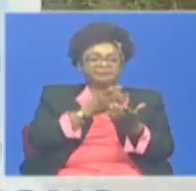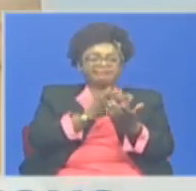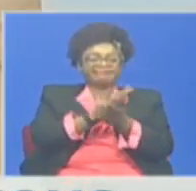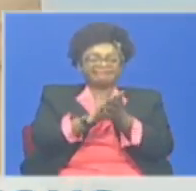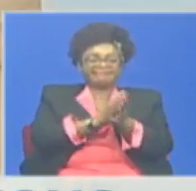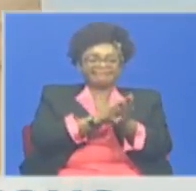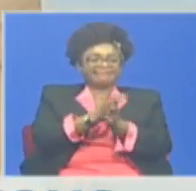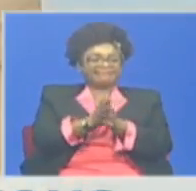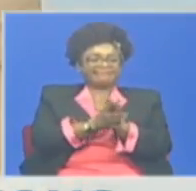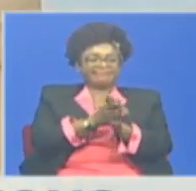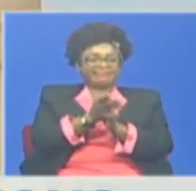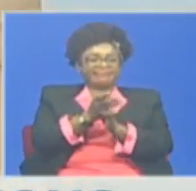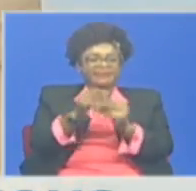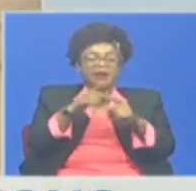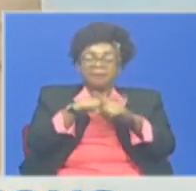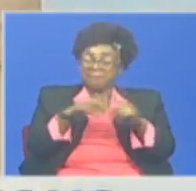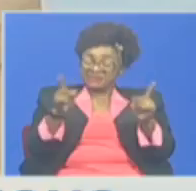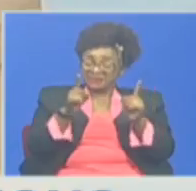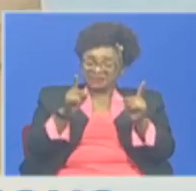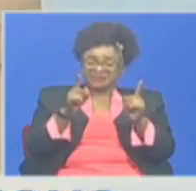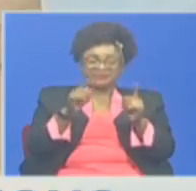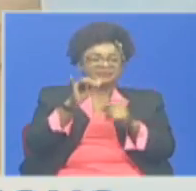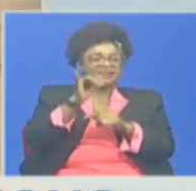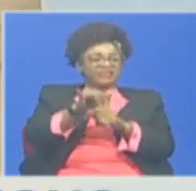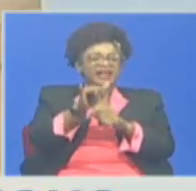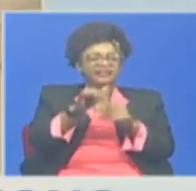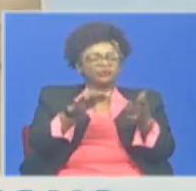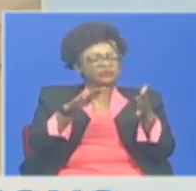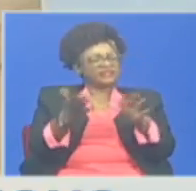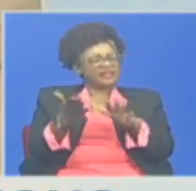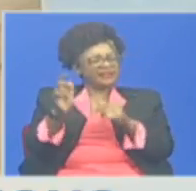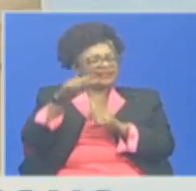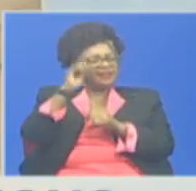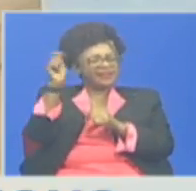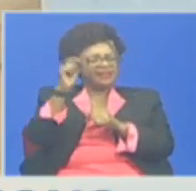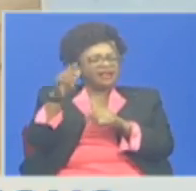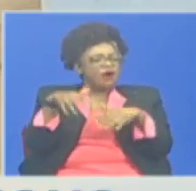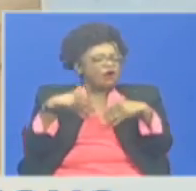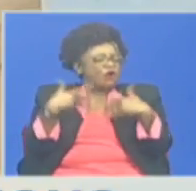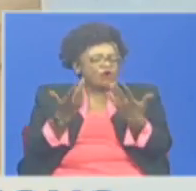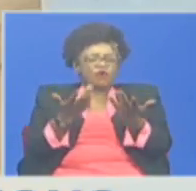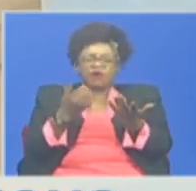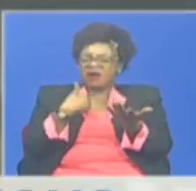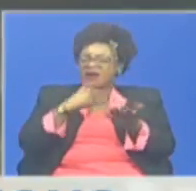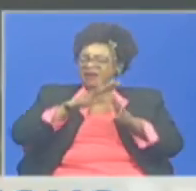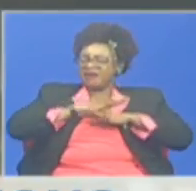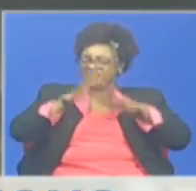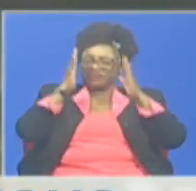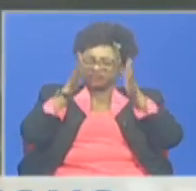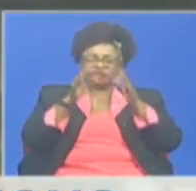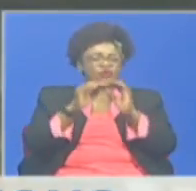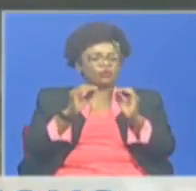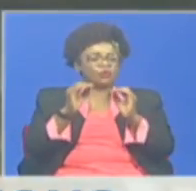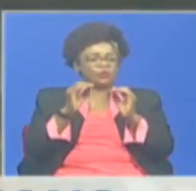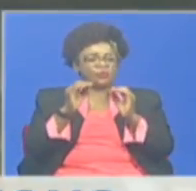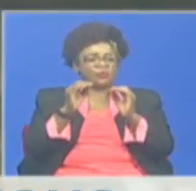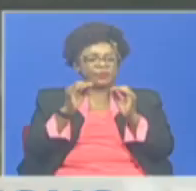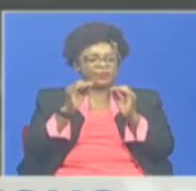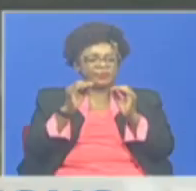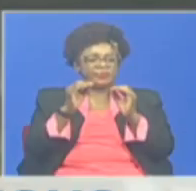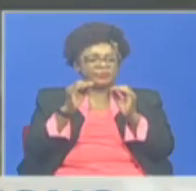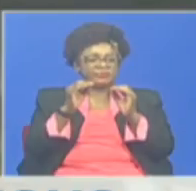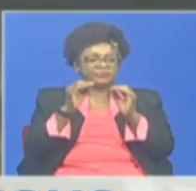unnoticed. But was innovation really dead in Kenya, or was it just not getting enough attention? We have been